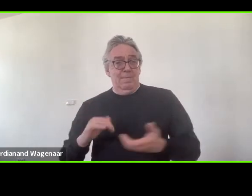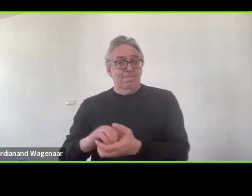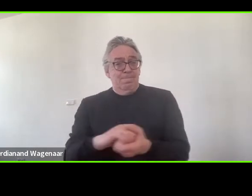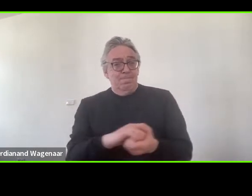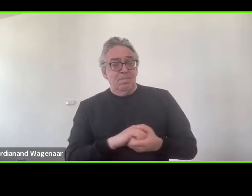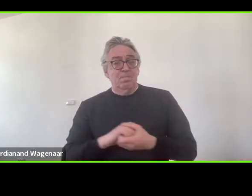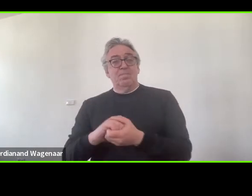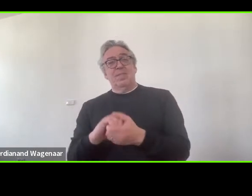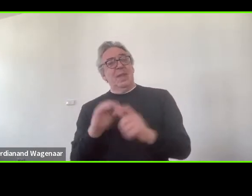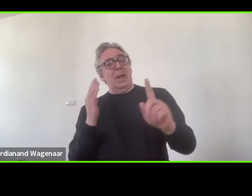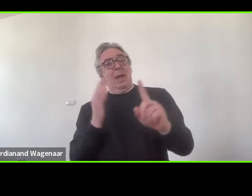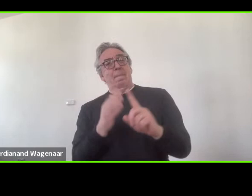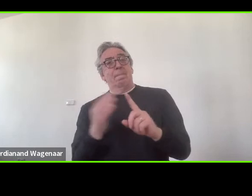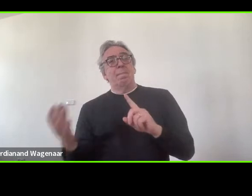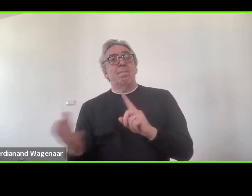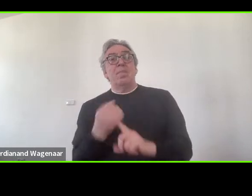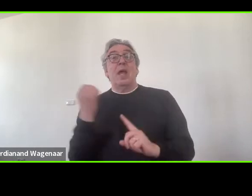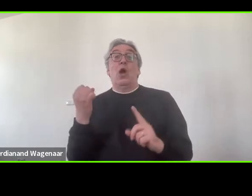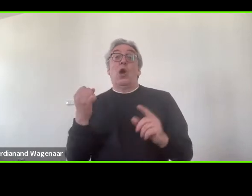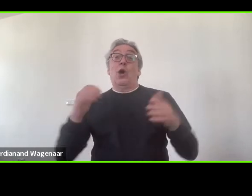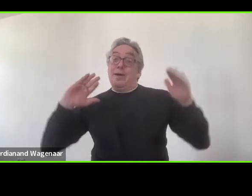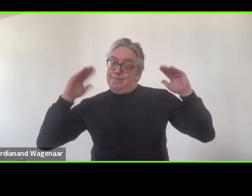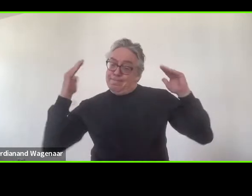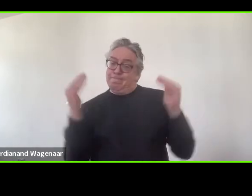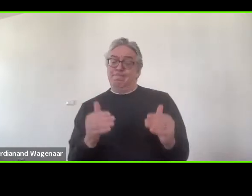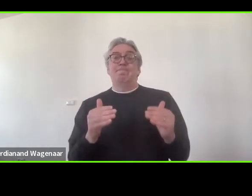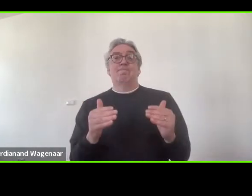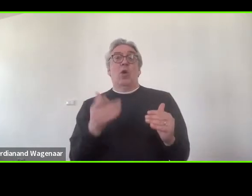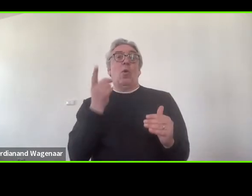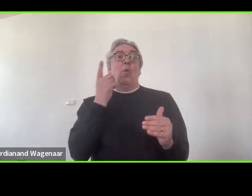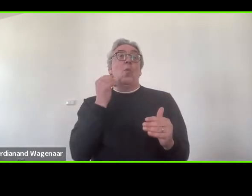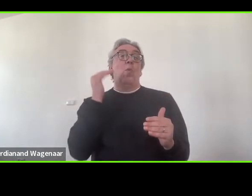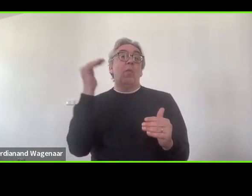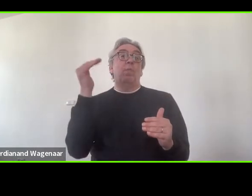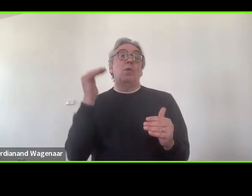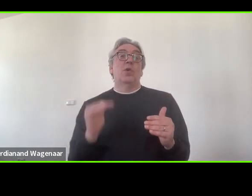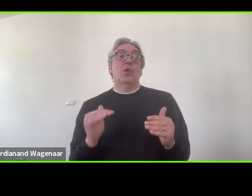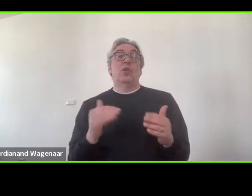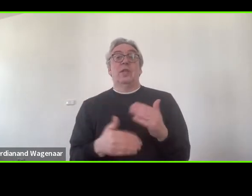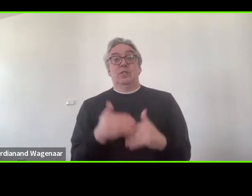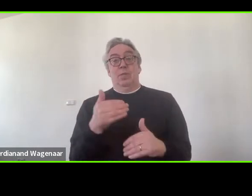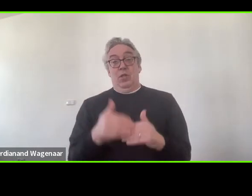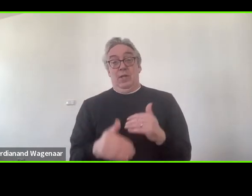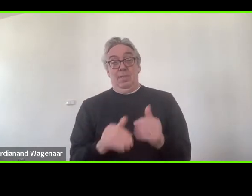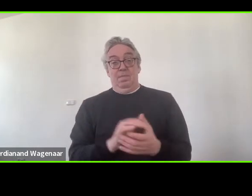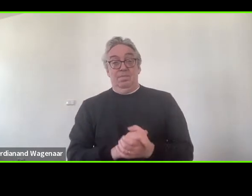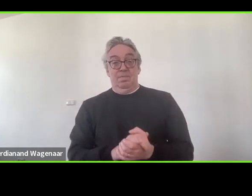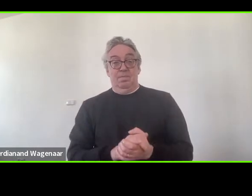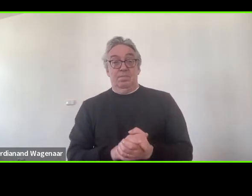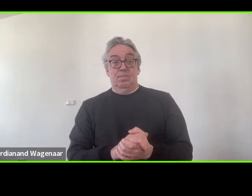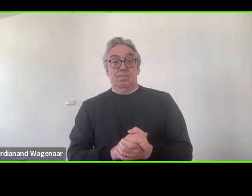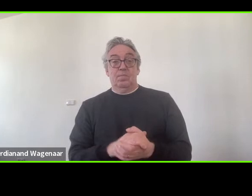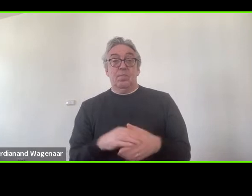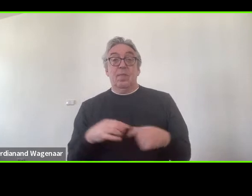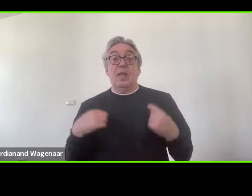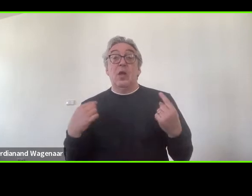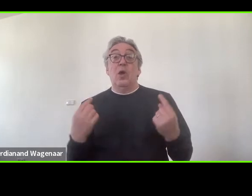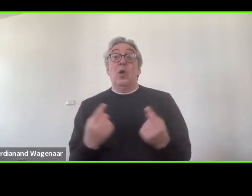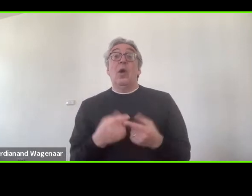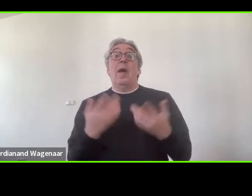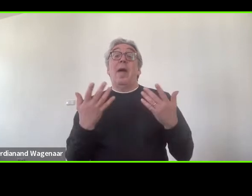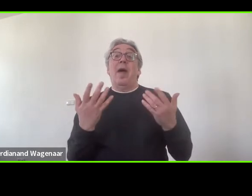with disabilities are heard and also included. State must